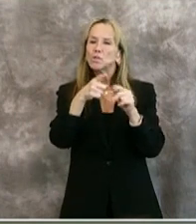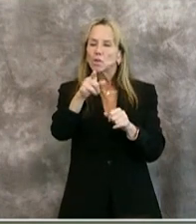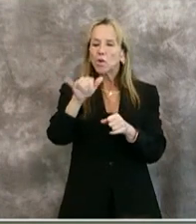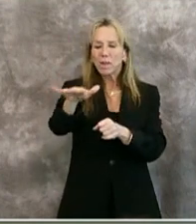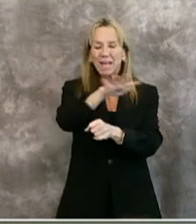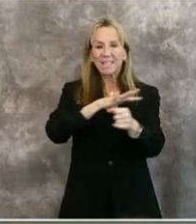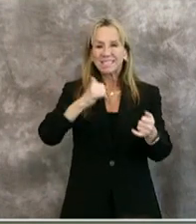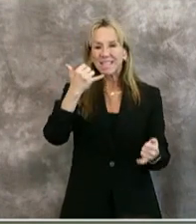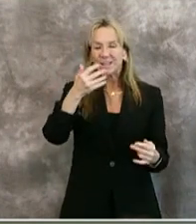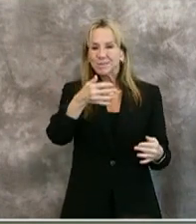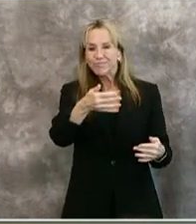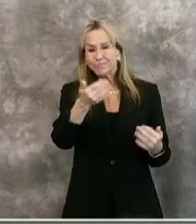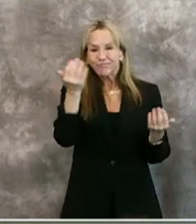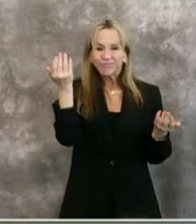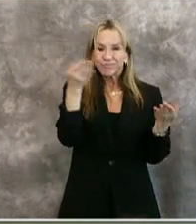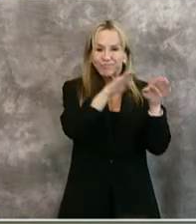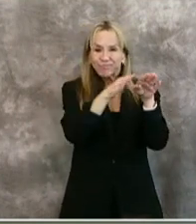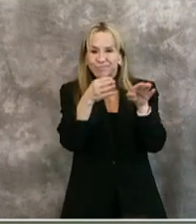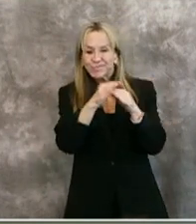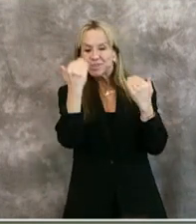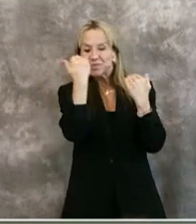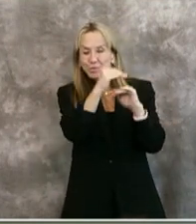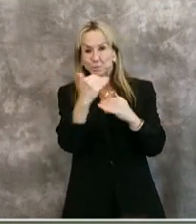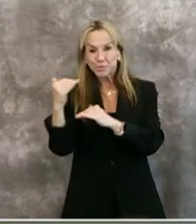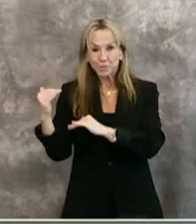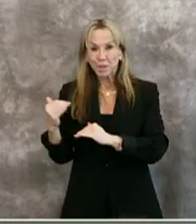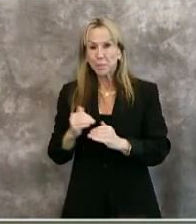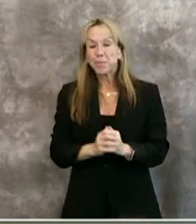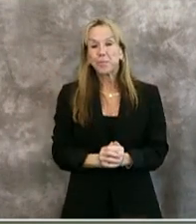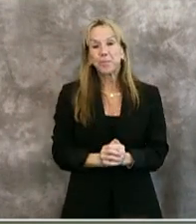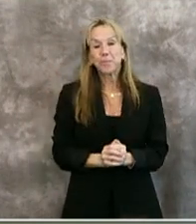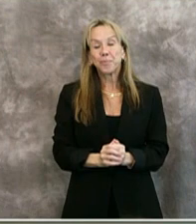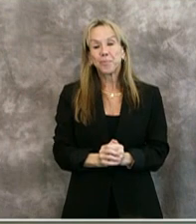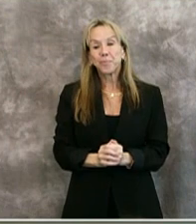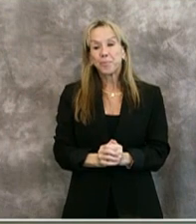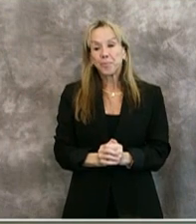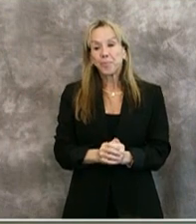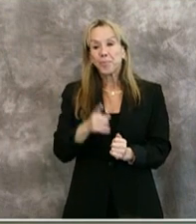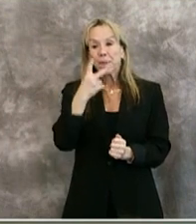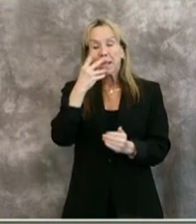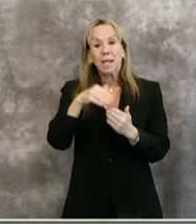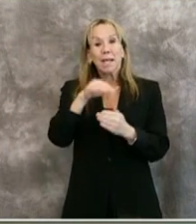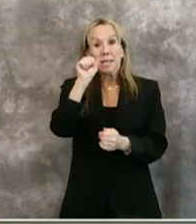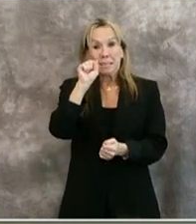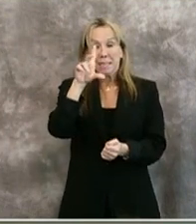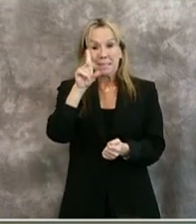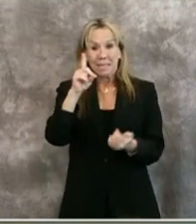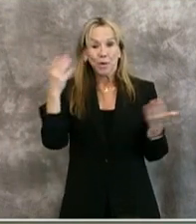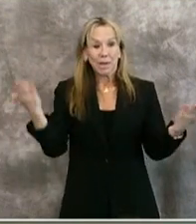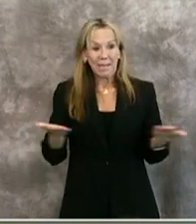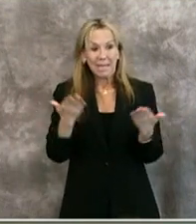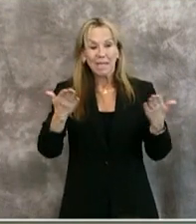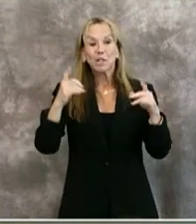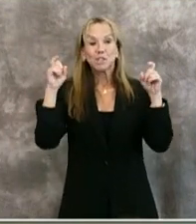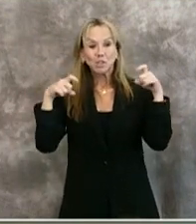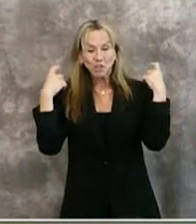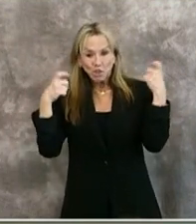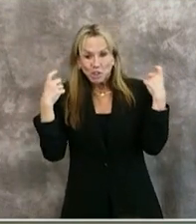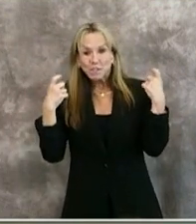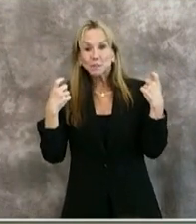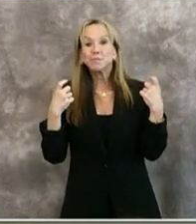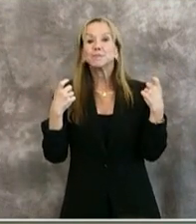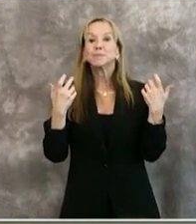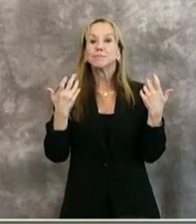of the restrictions on indoor activities. Again, you can see here in San Diego County, gyms and fitness center, places of